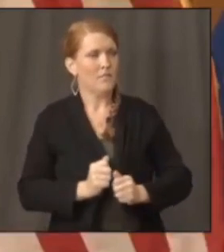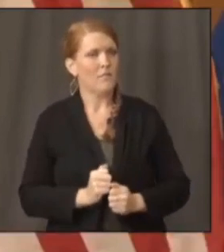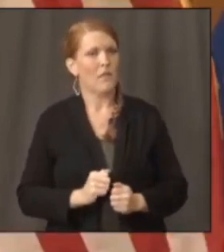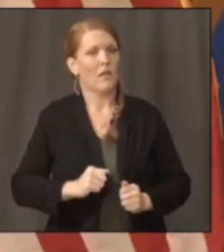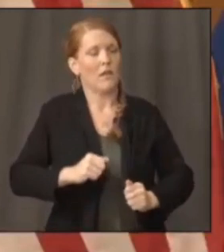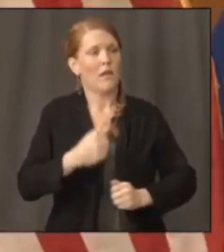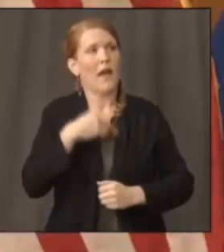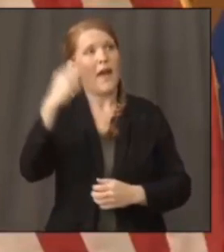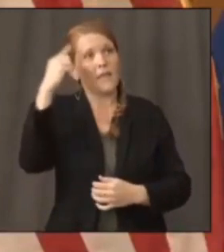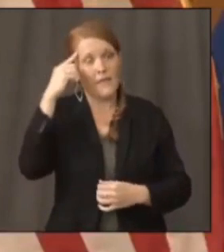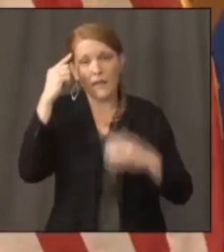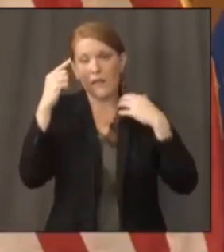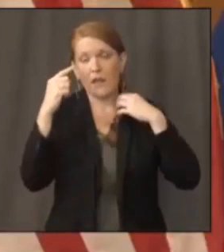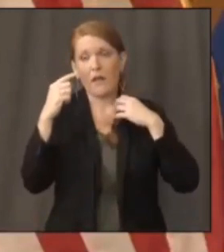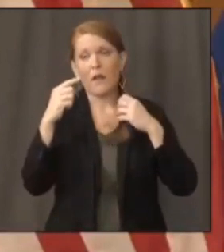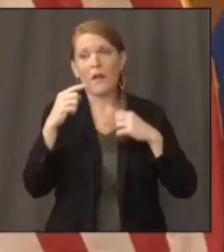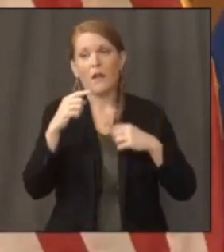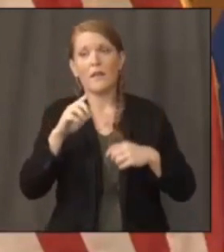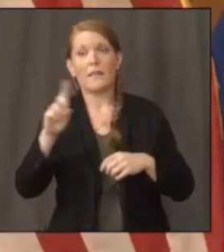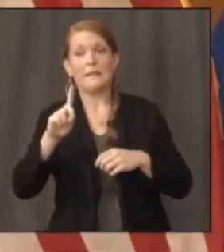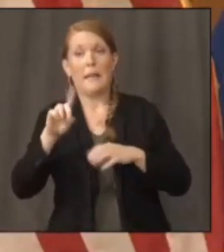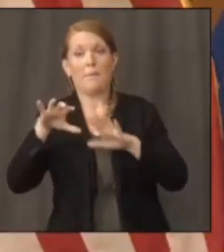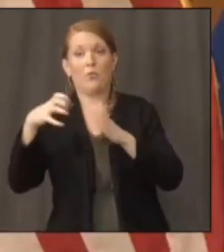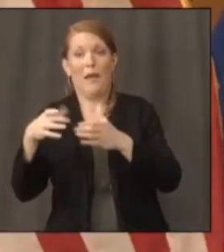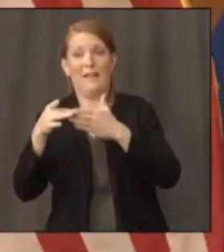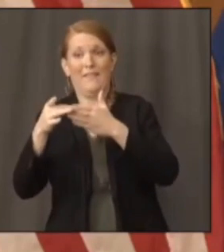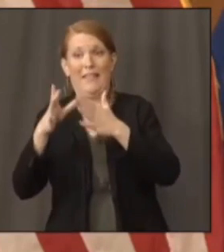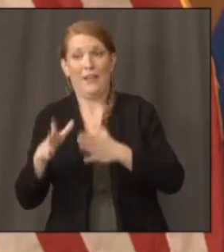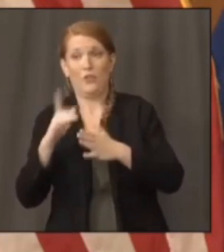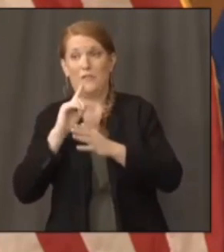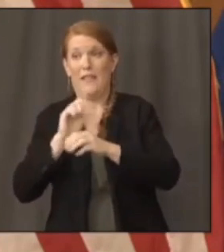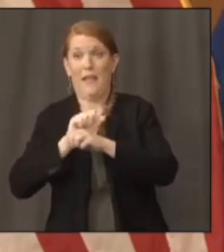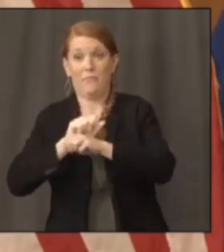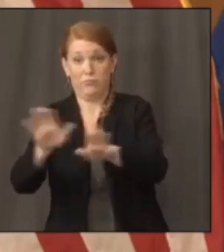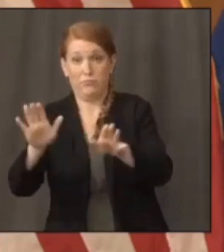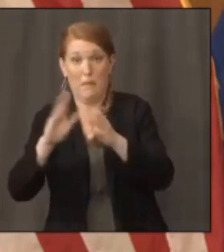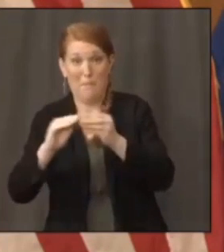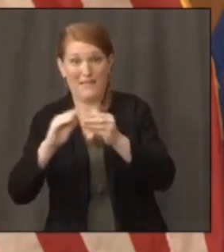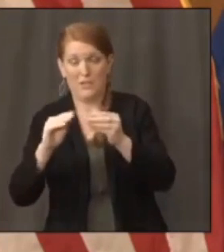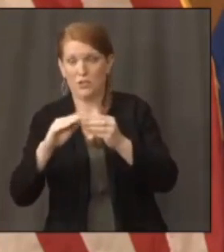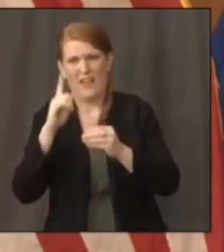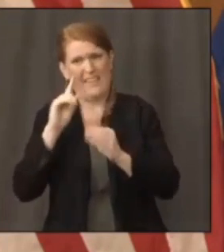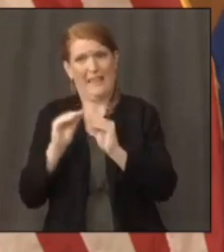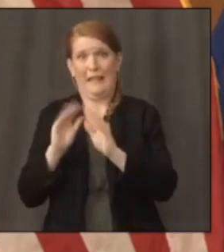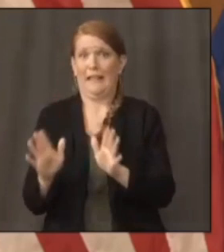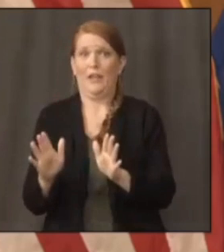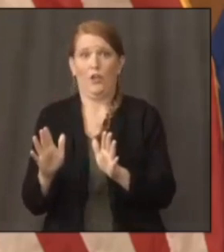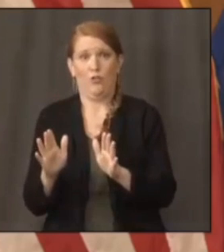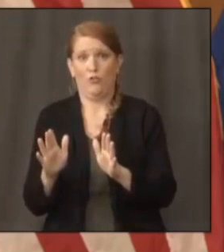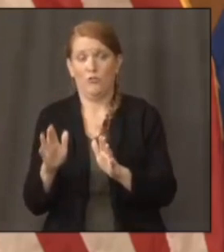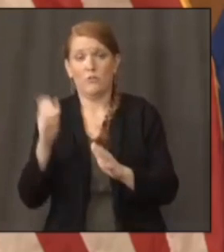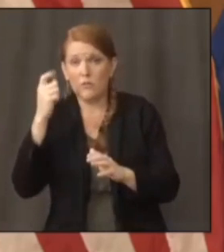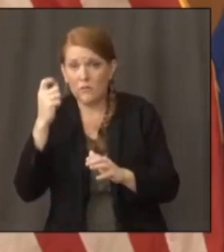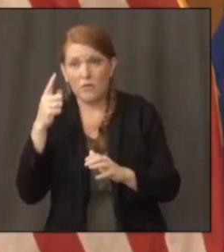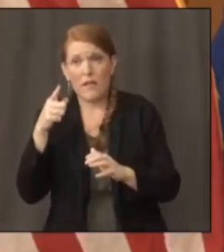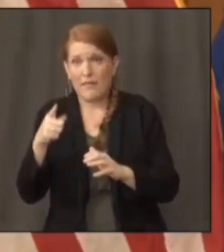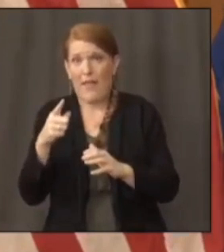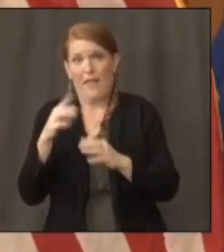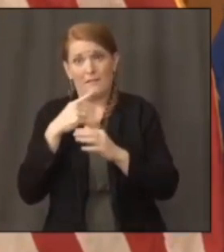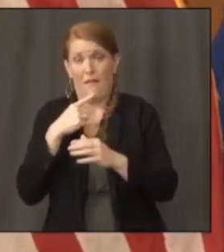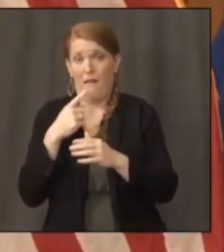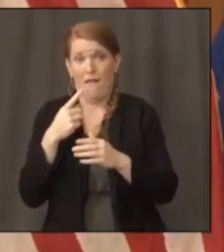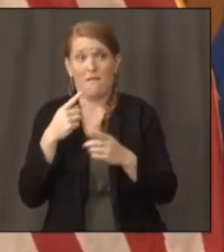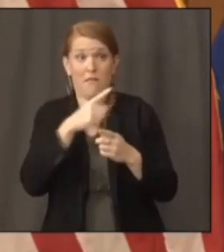that went out by the Democratic legislative leaders was extremely clear, that this governor has taken these emergency powers and has done